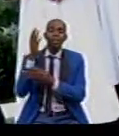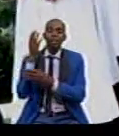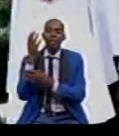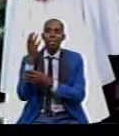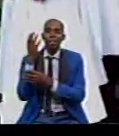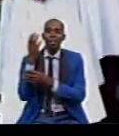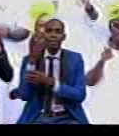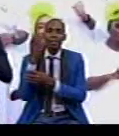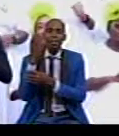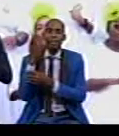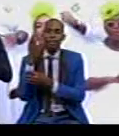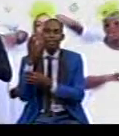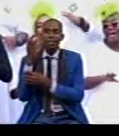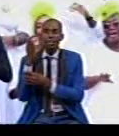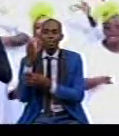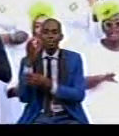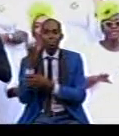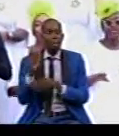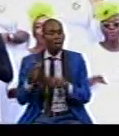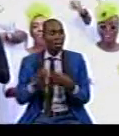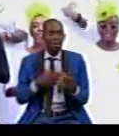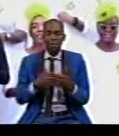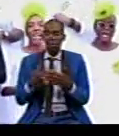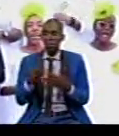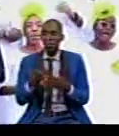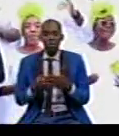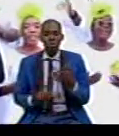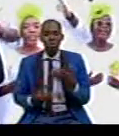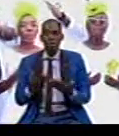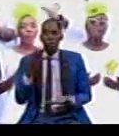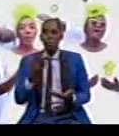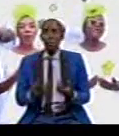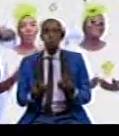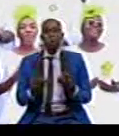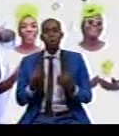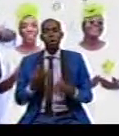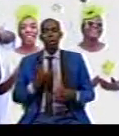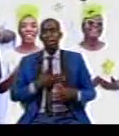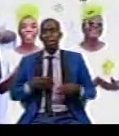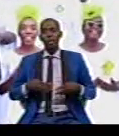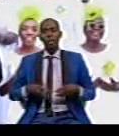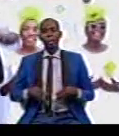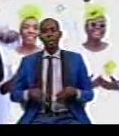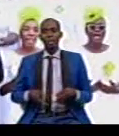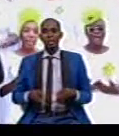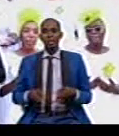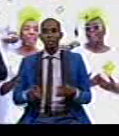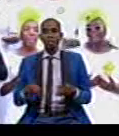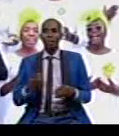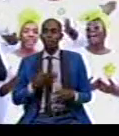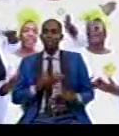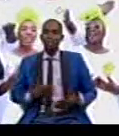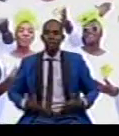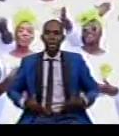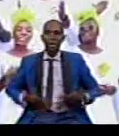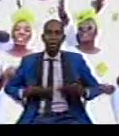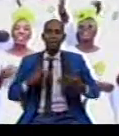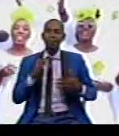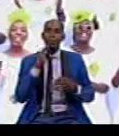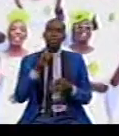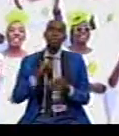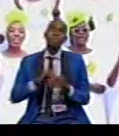the Lord. Present yourself before the Lord and say, Lord, this is my